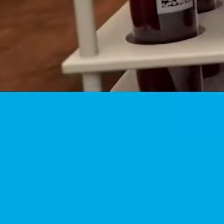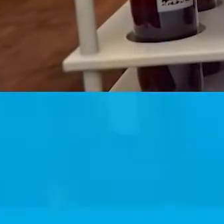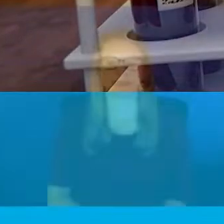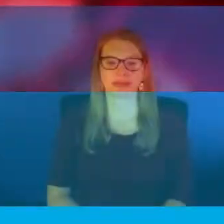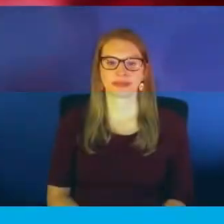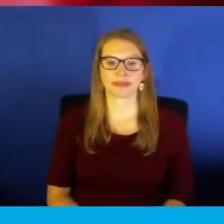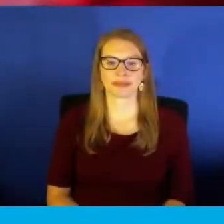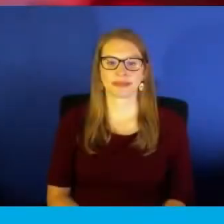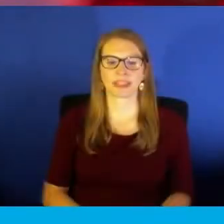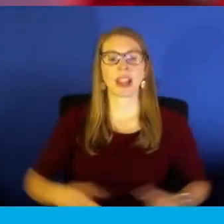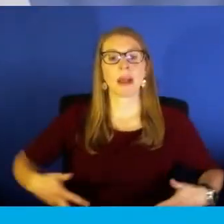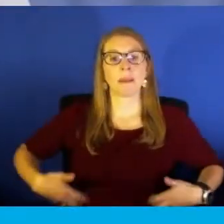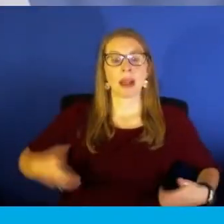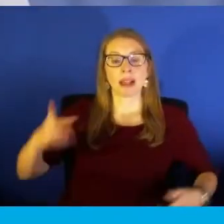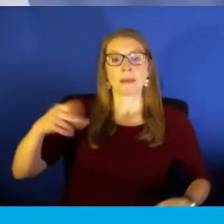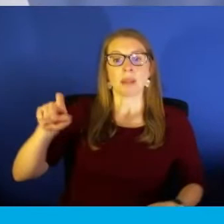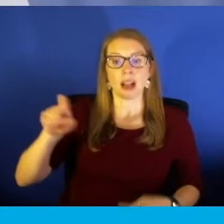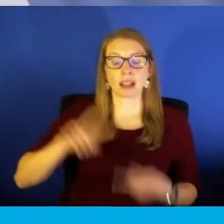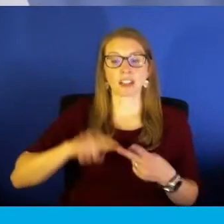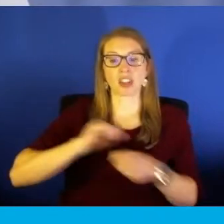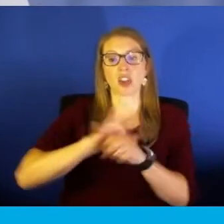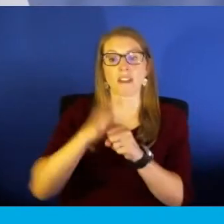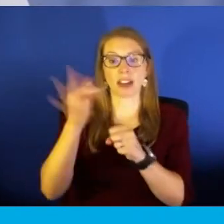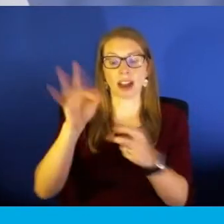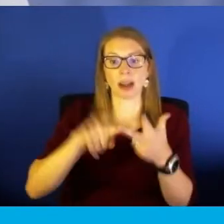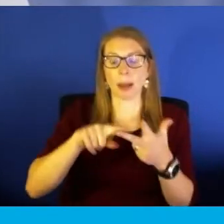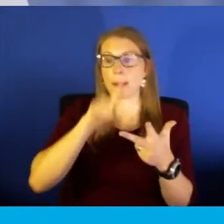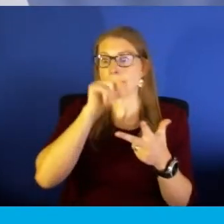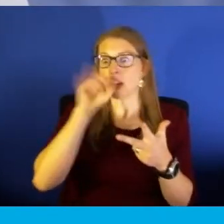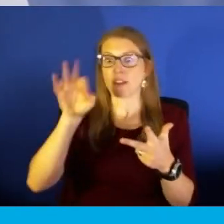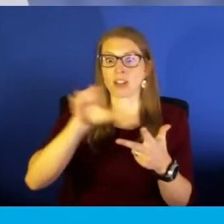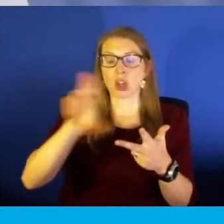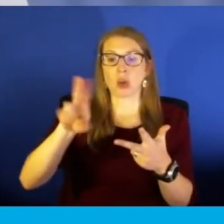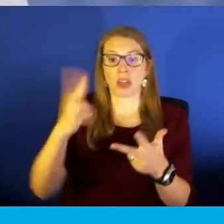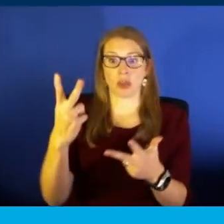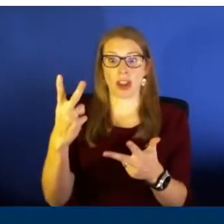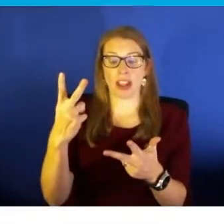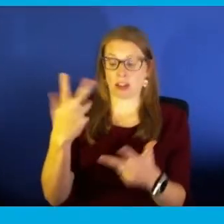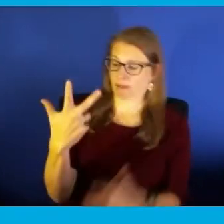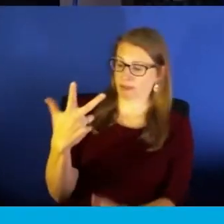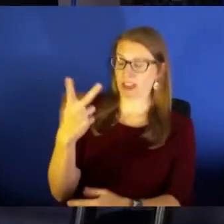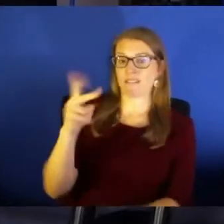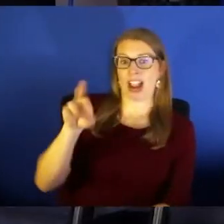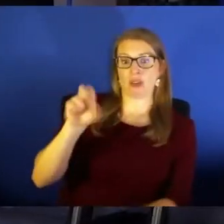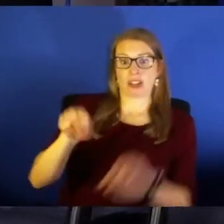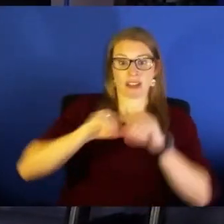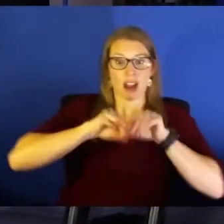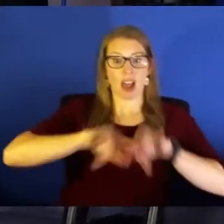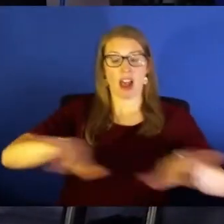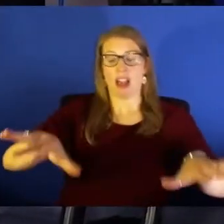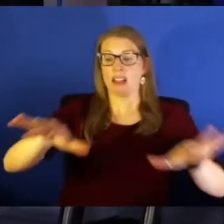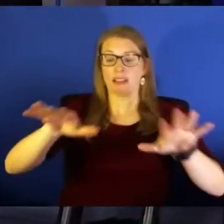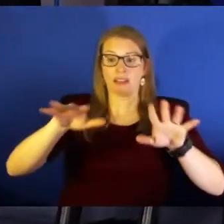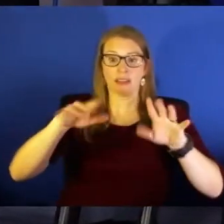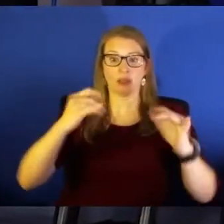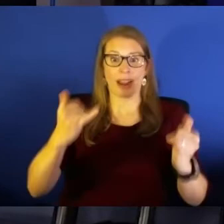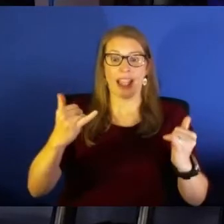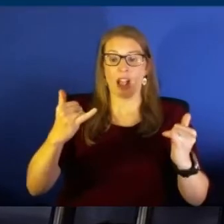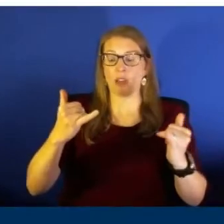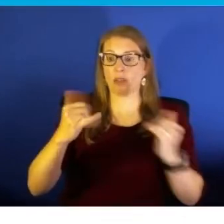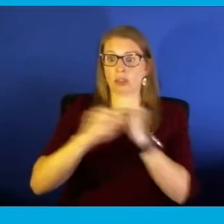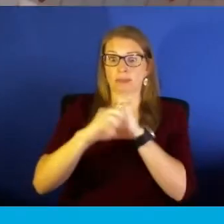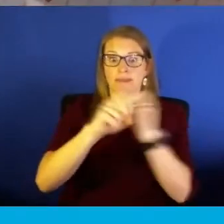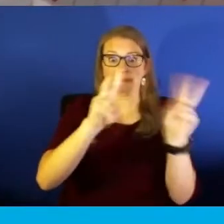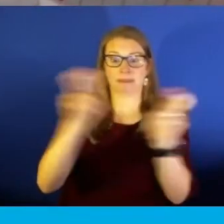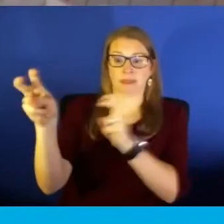Monkeypox, COVID-19, bird flu, 3 viruses dominating the headlines. I'm Jessica Lovell. The new information to help